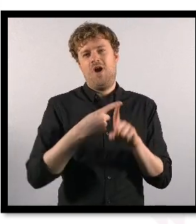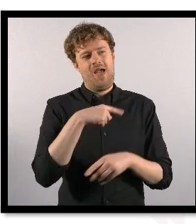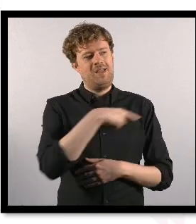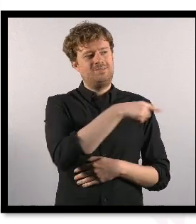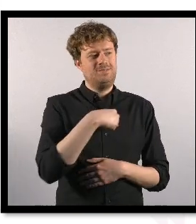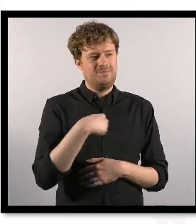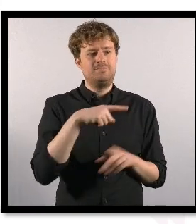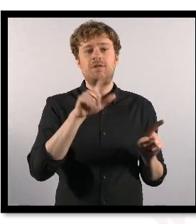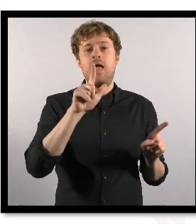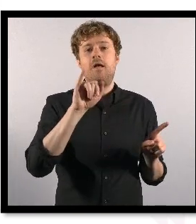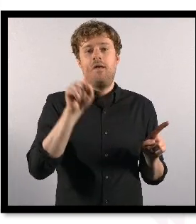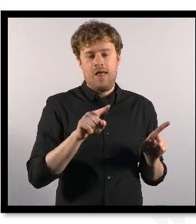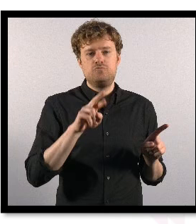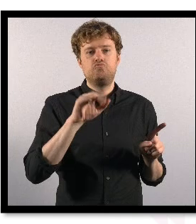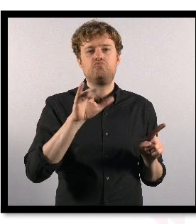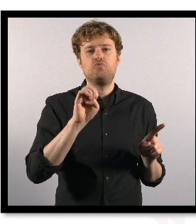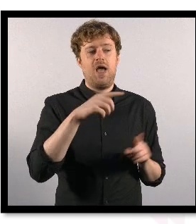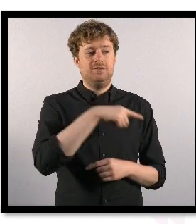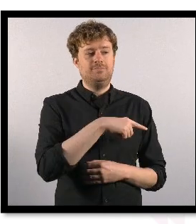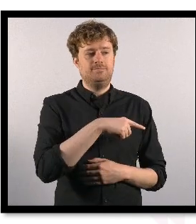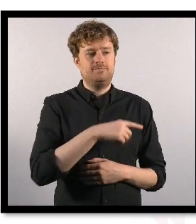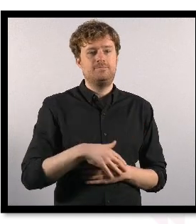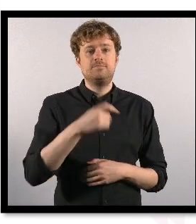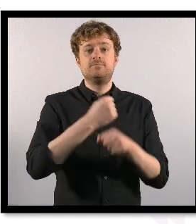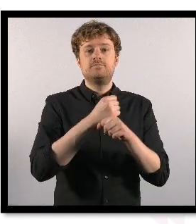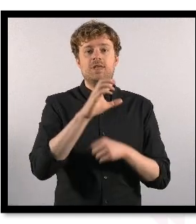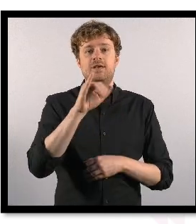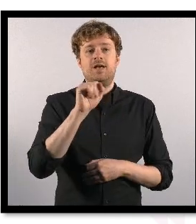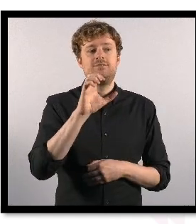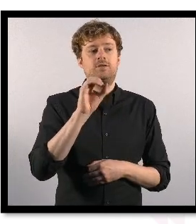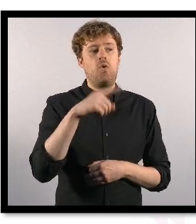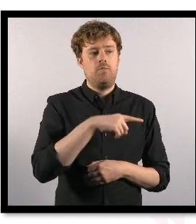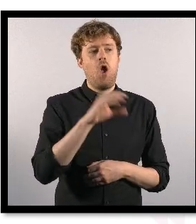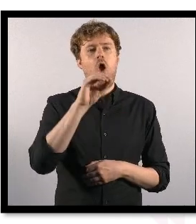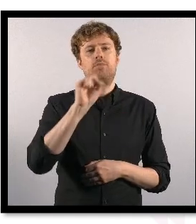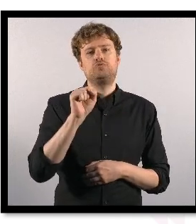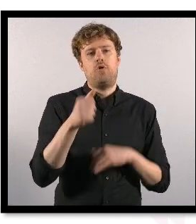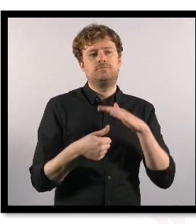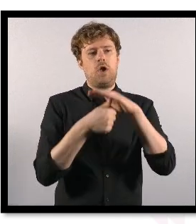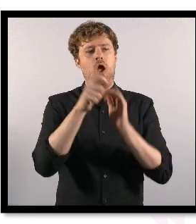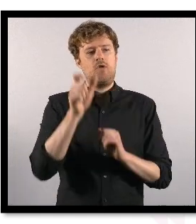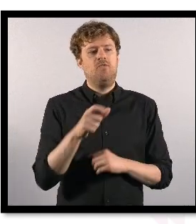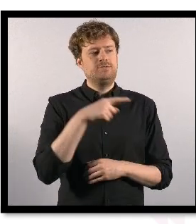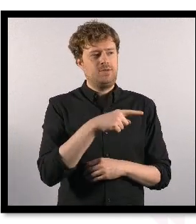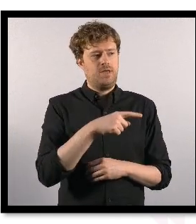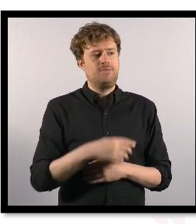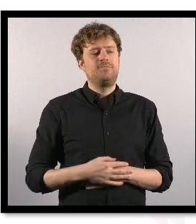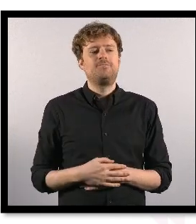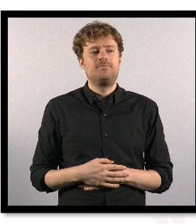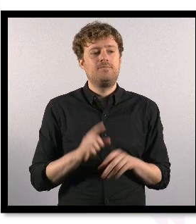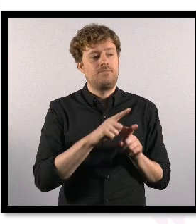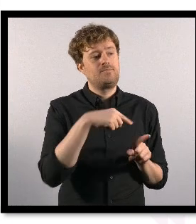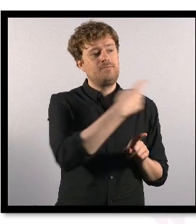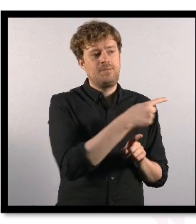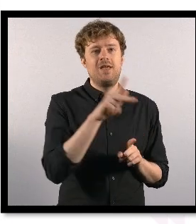Isovalent. Isovalent at Cisco, correction. And Katie Gamanji from Apple, and Senior